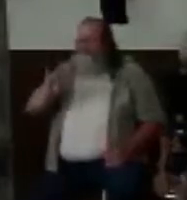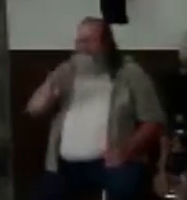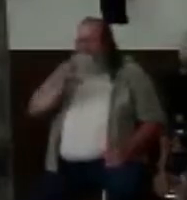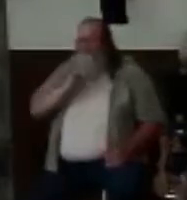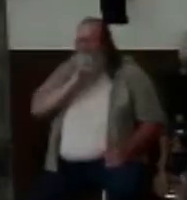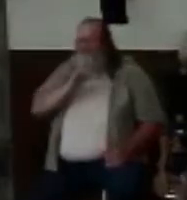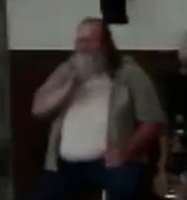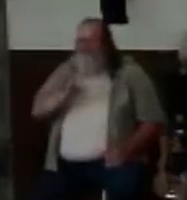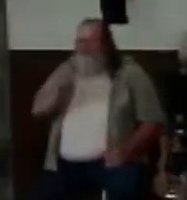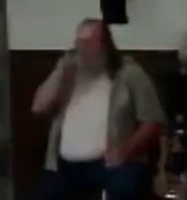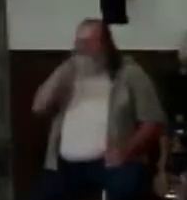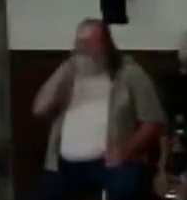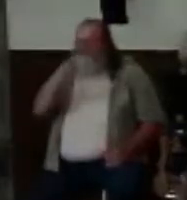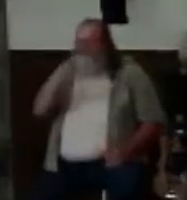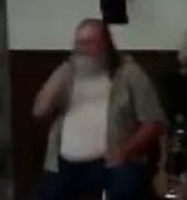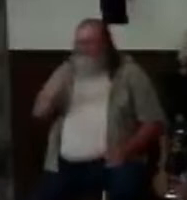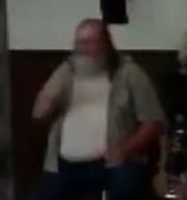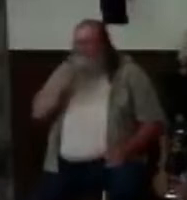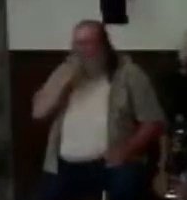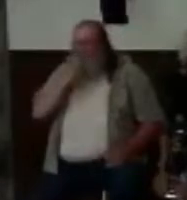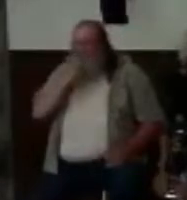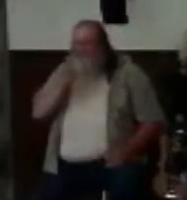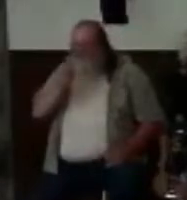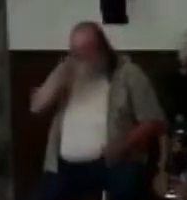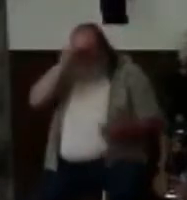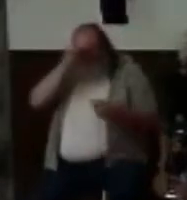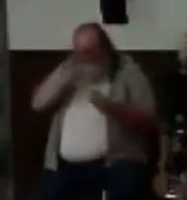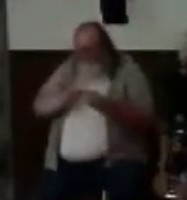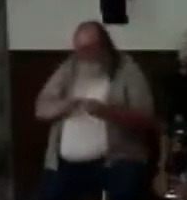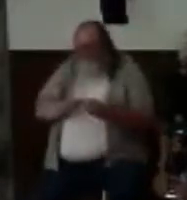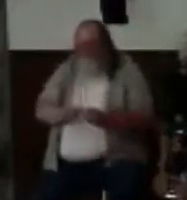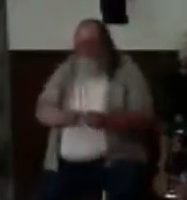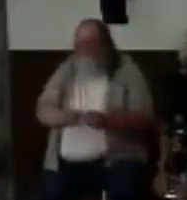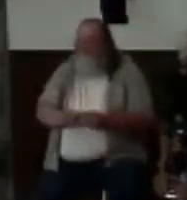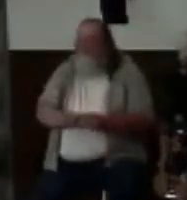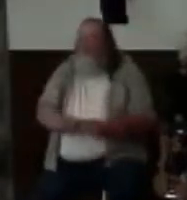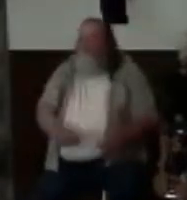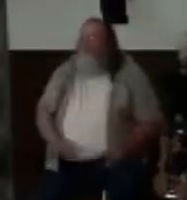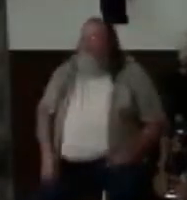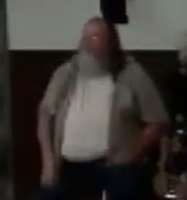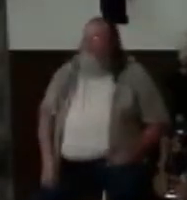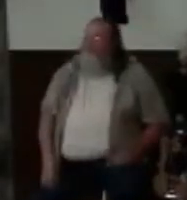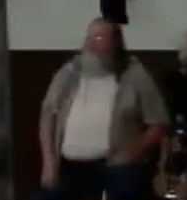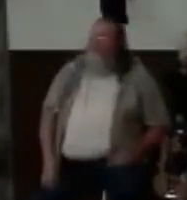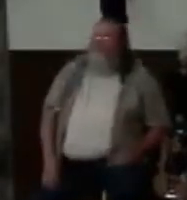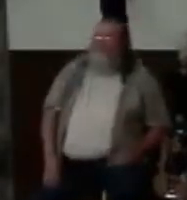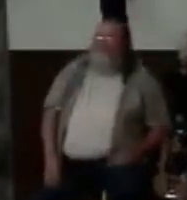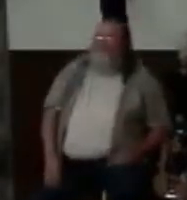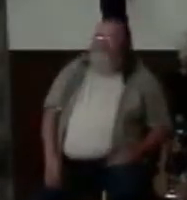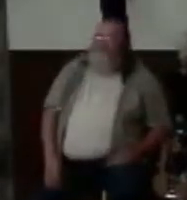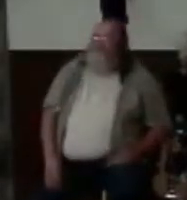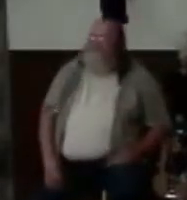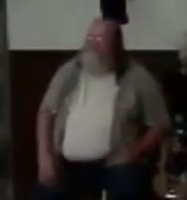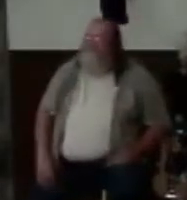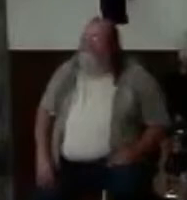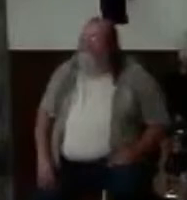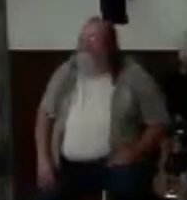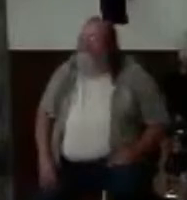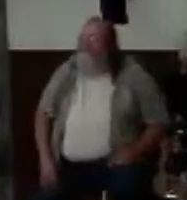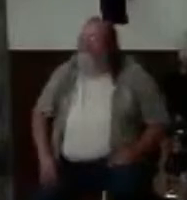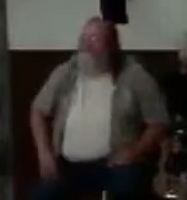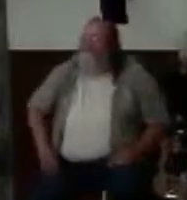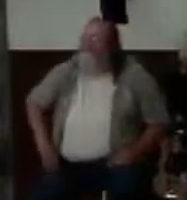on your fridge, on your mirror. The scripture that every believer proclaims every